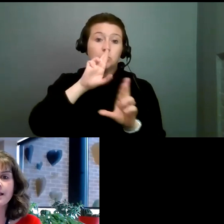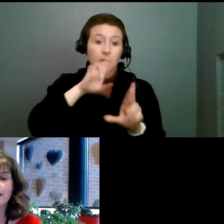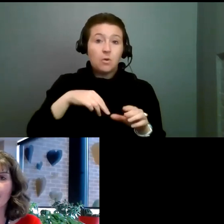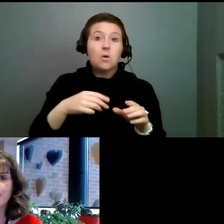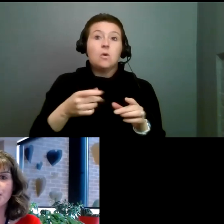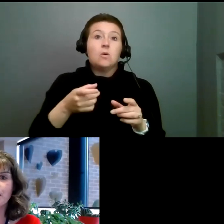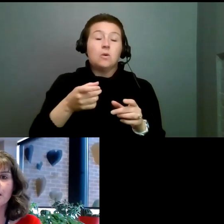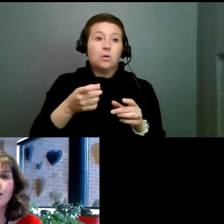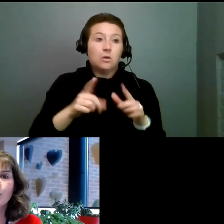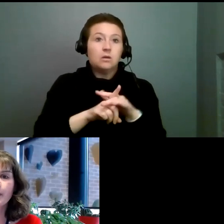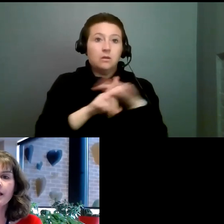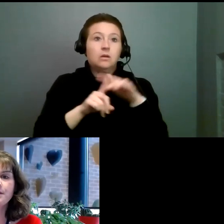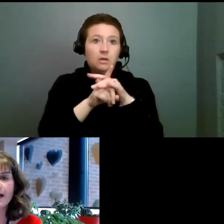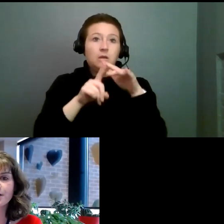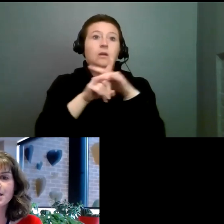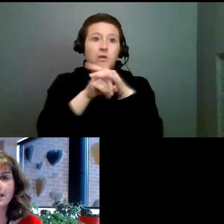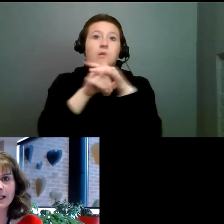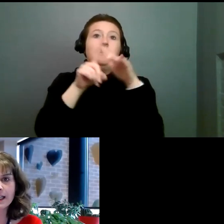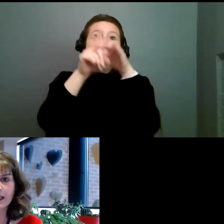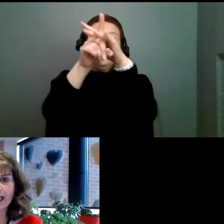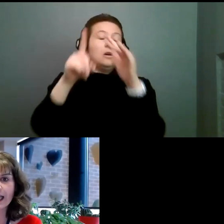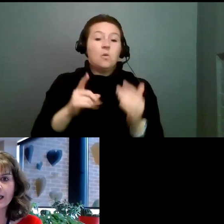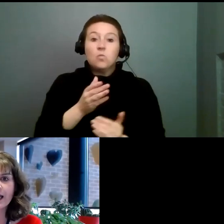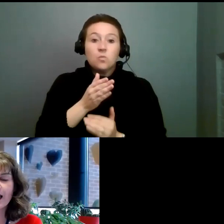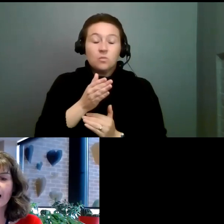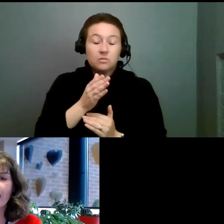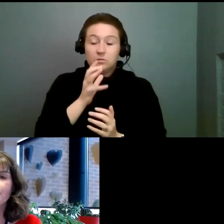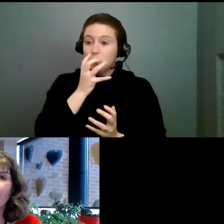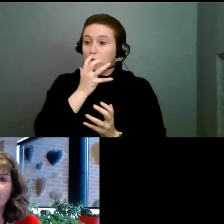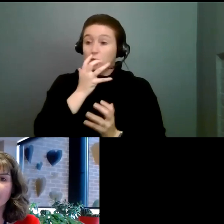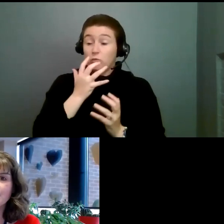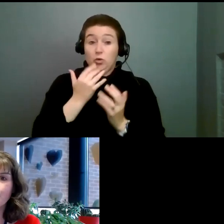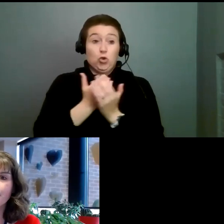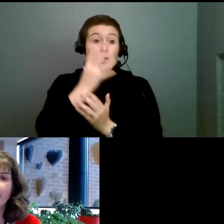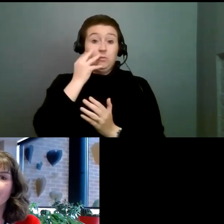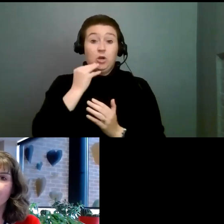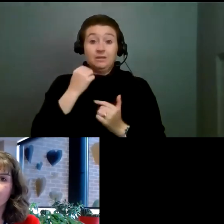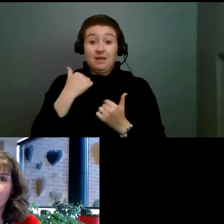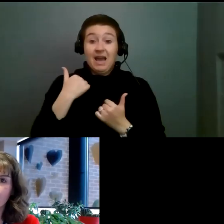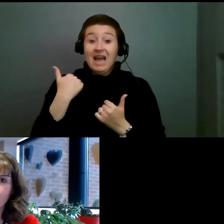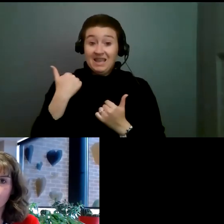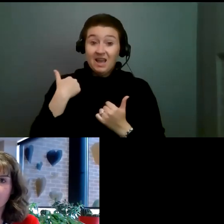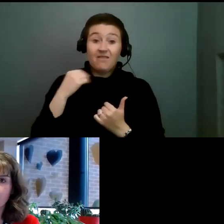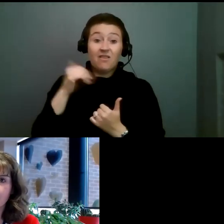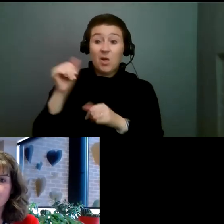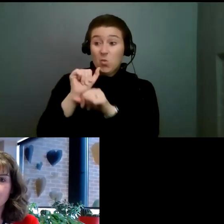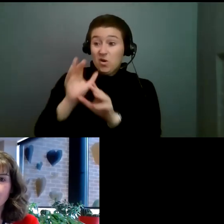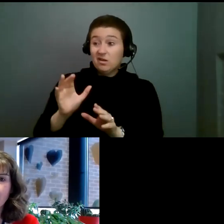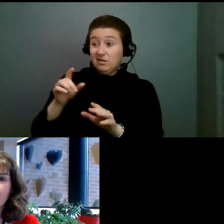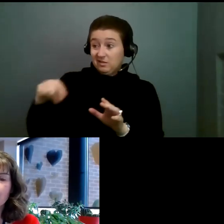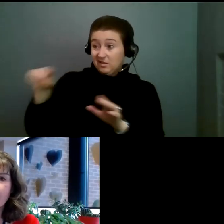on a slot machine. We have never seen anything like it, and I have colleagues who have been here for over 40